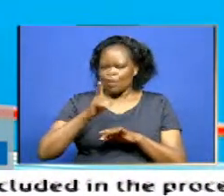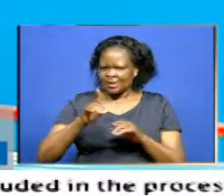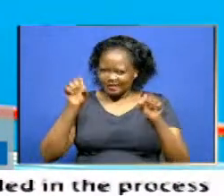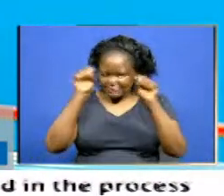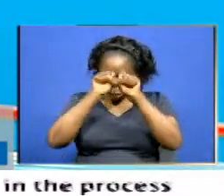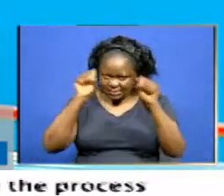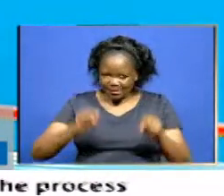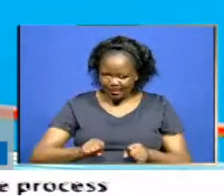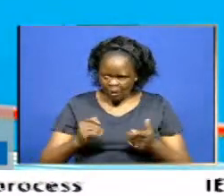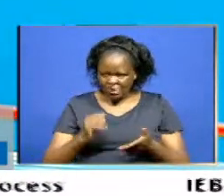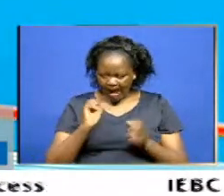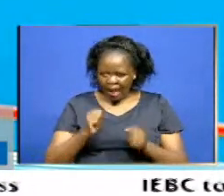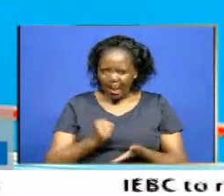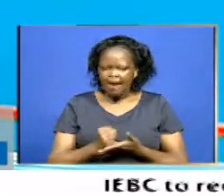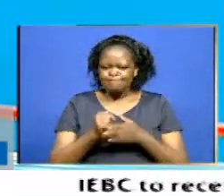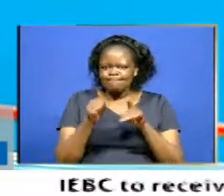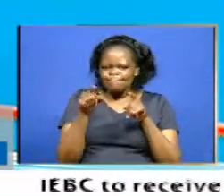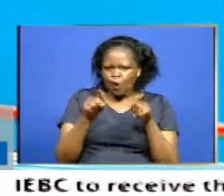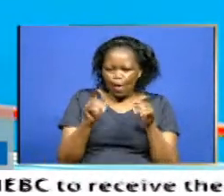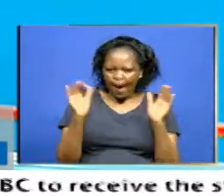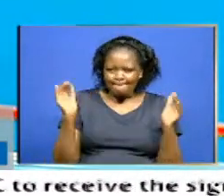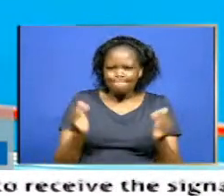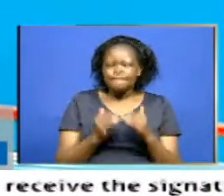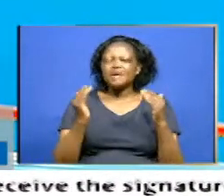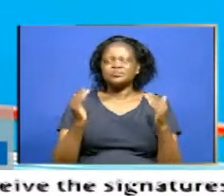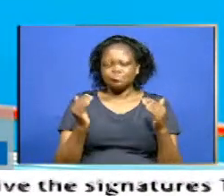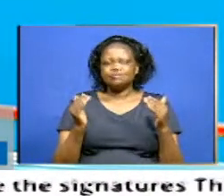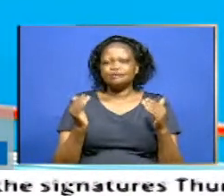help, mitigate the impact of